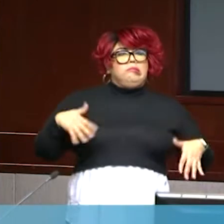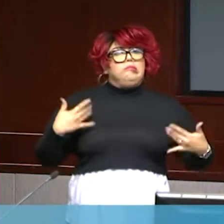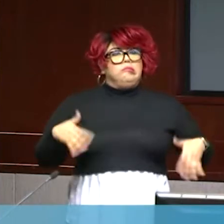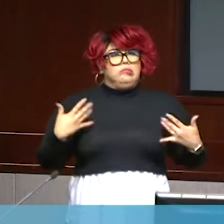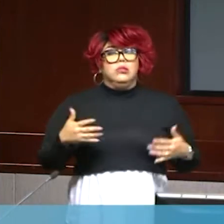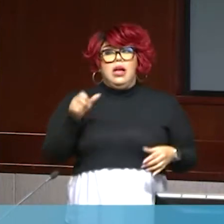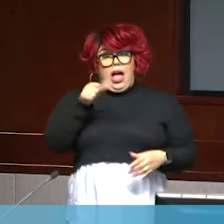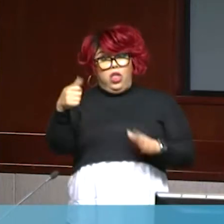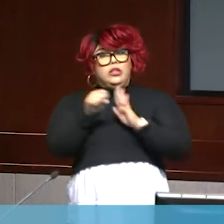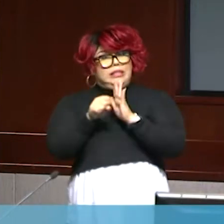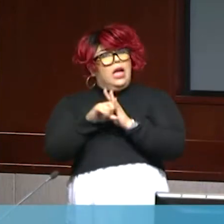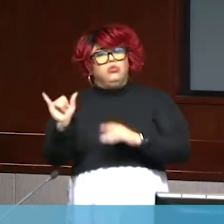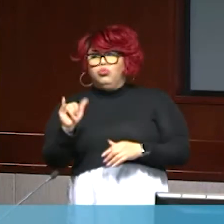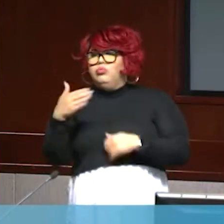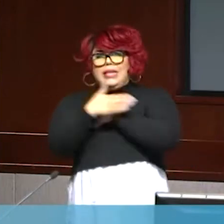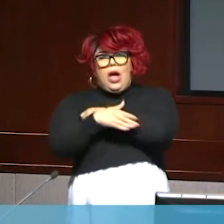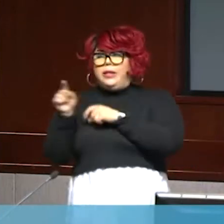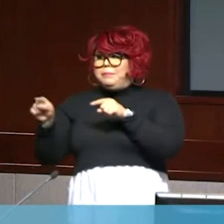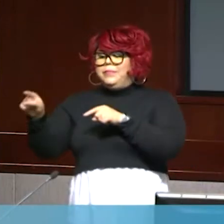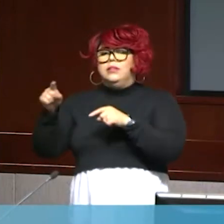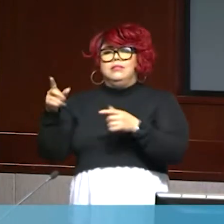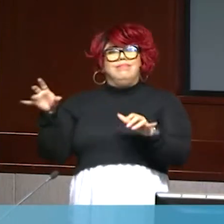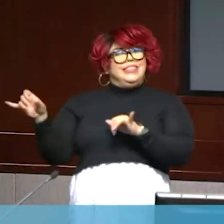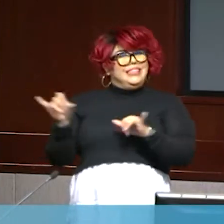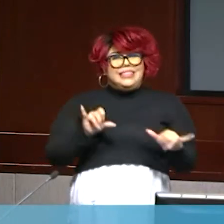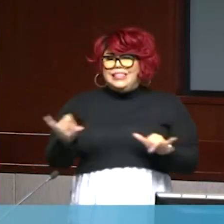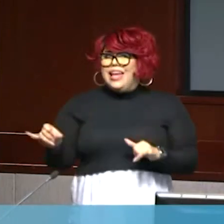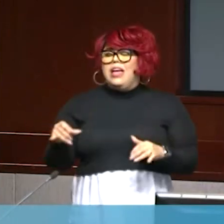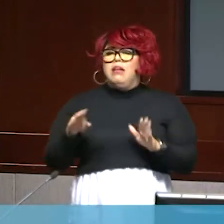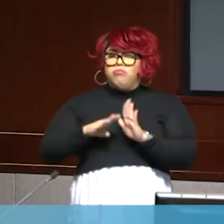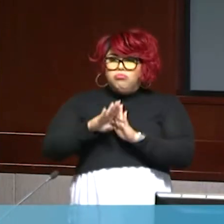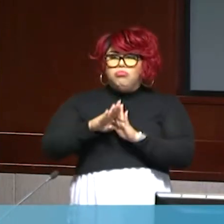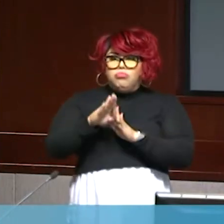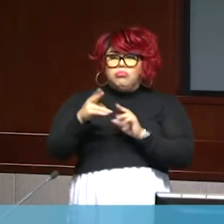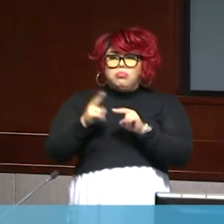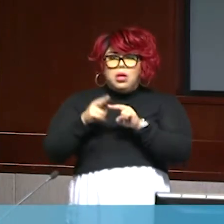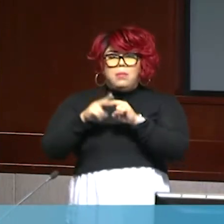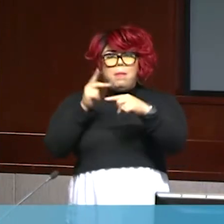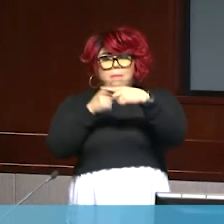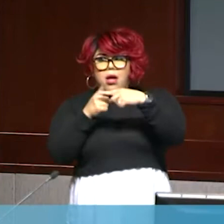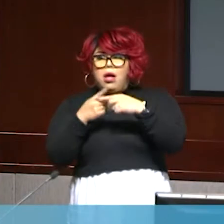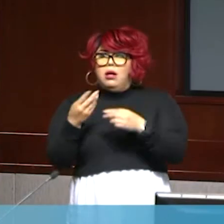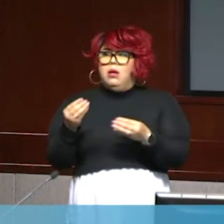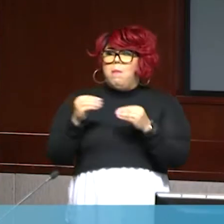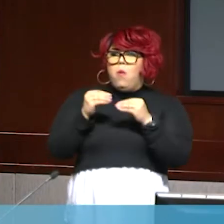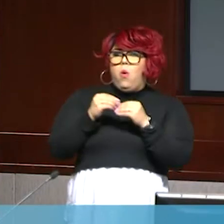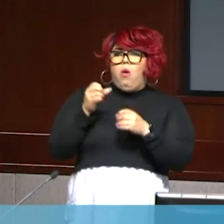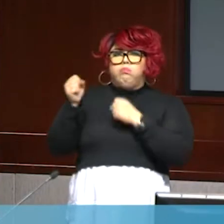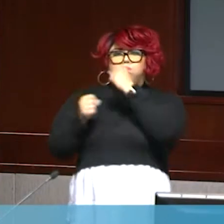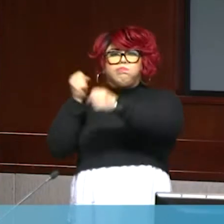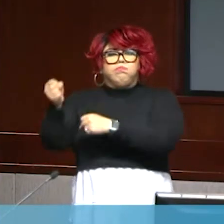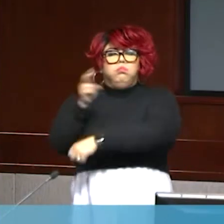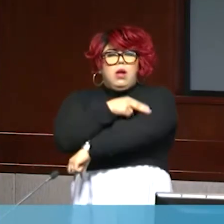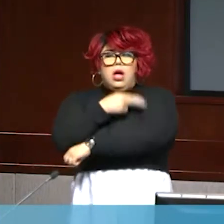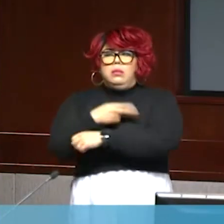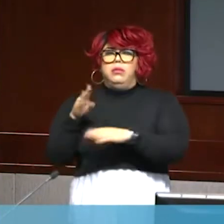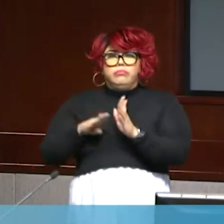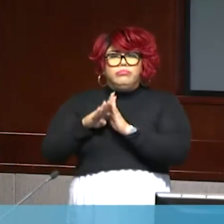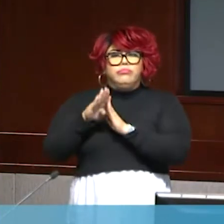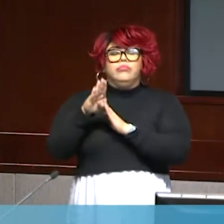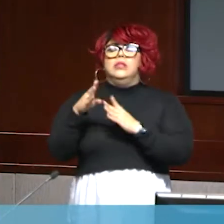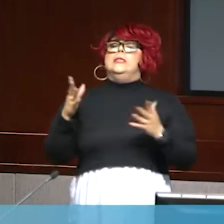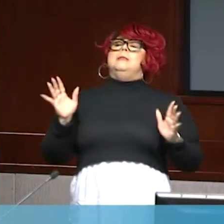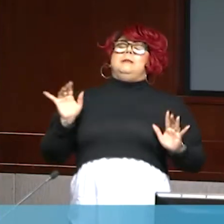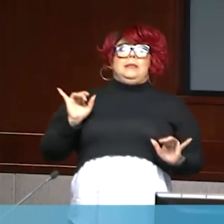other states that are dealing with these elevated transmission rates, elevated hospitalization rates. We're working closely